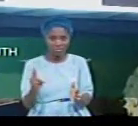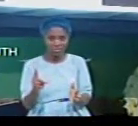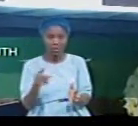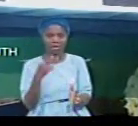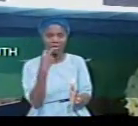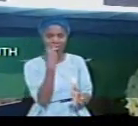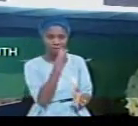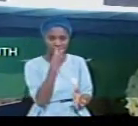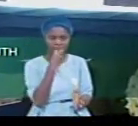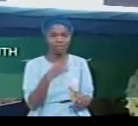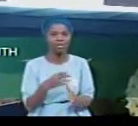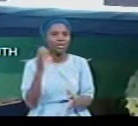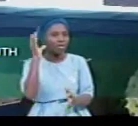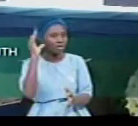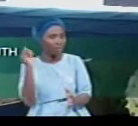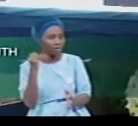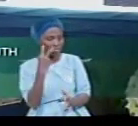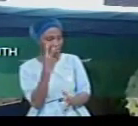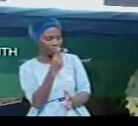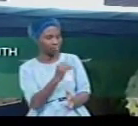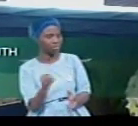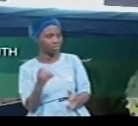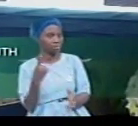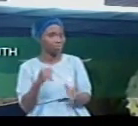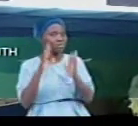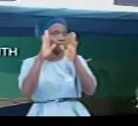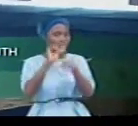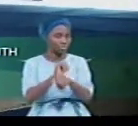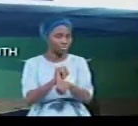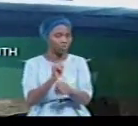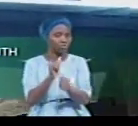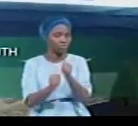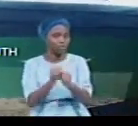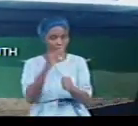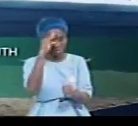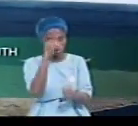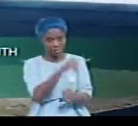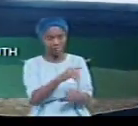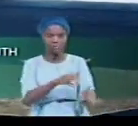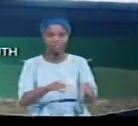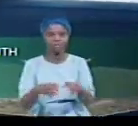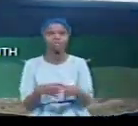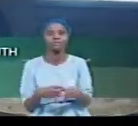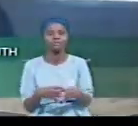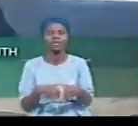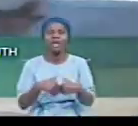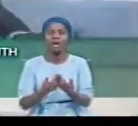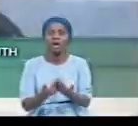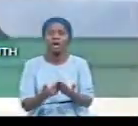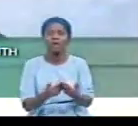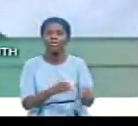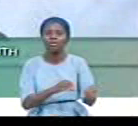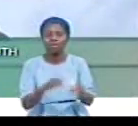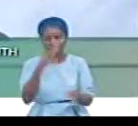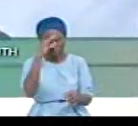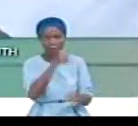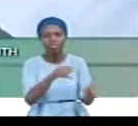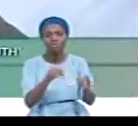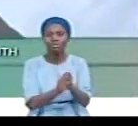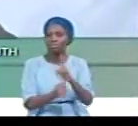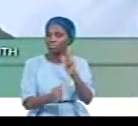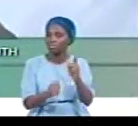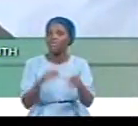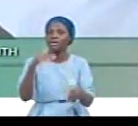and seeing the miracles which he did. How did he do that? In the